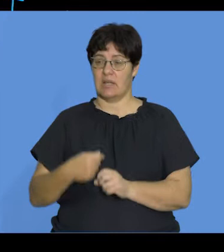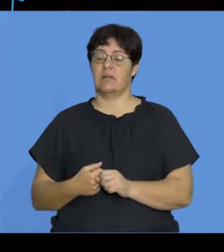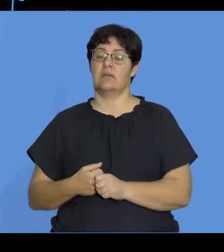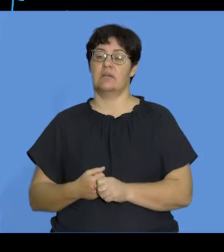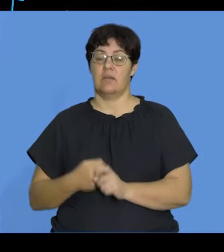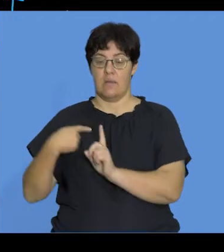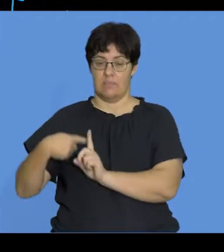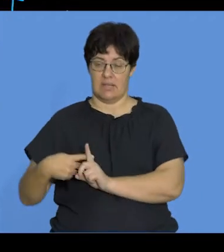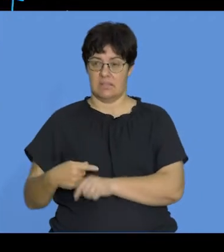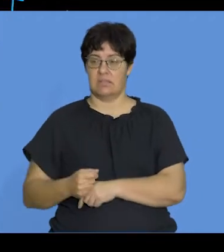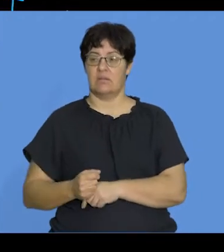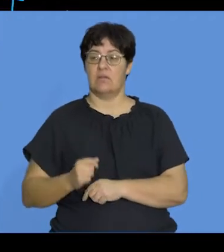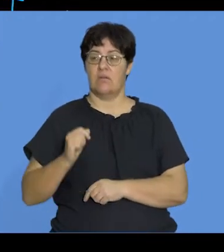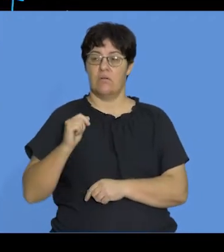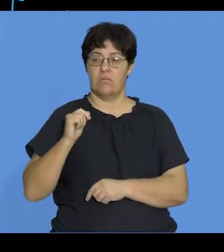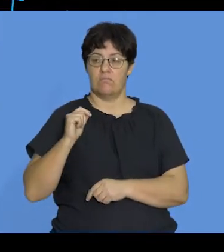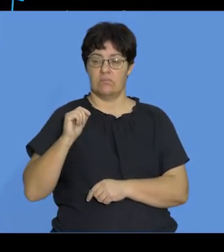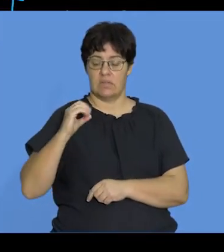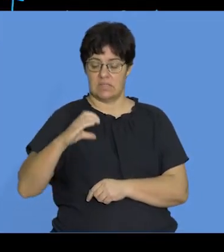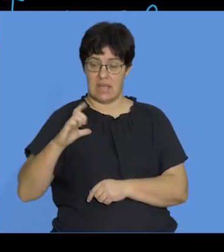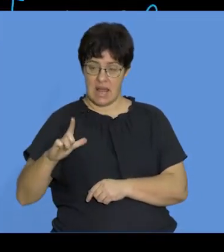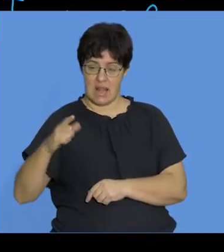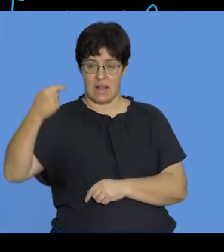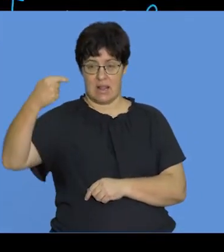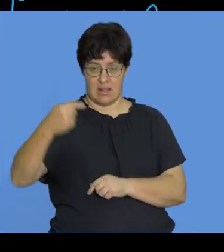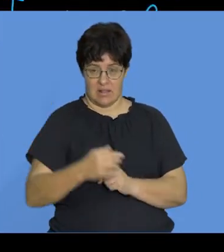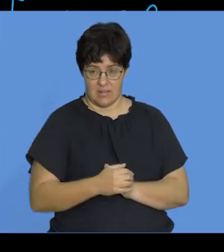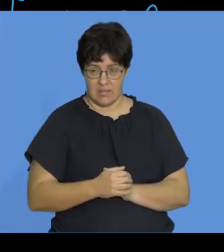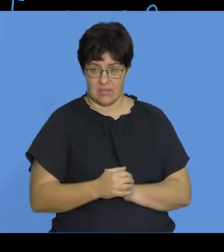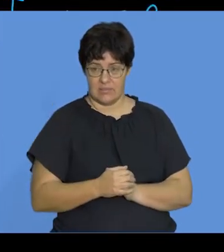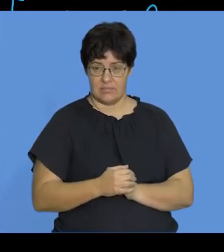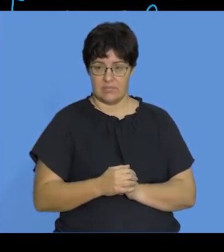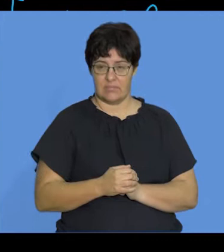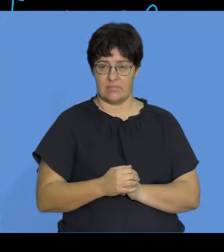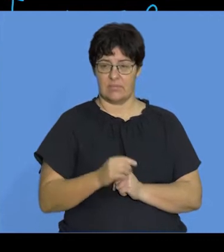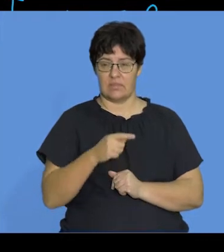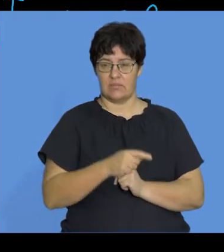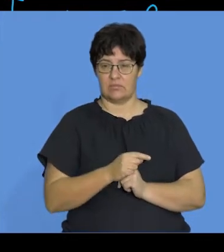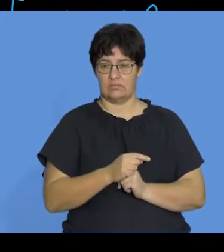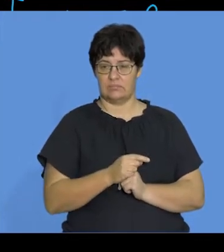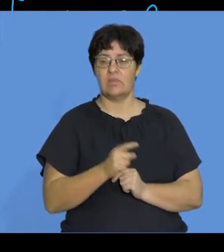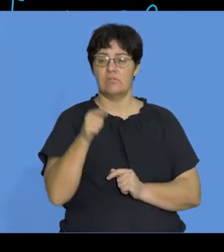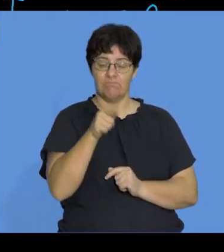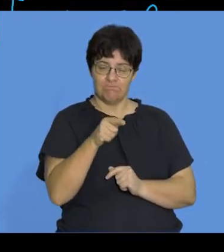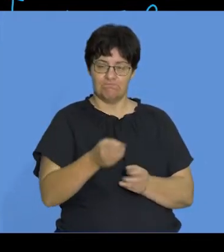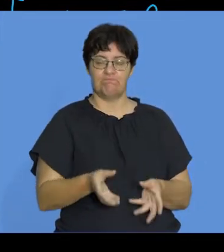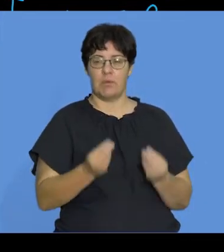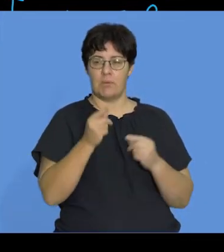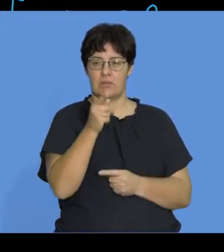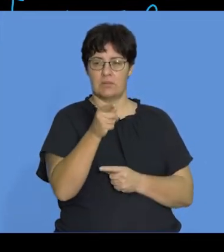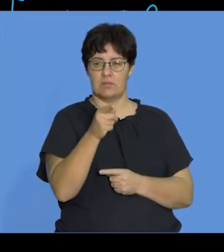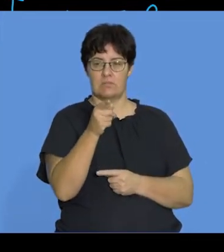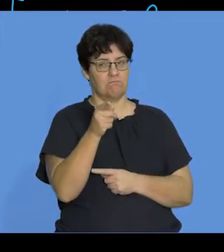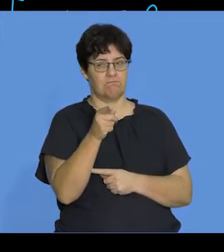ionizes to give us what? 1 mole of hydrogen ion, okay? Right, and then, so in this case,